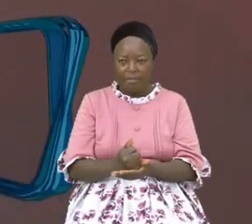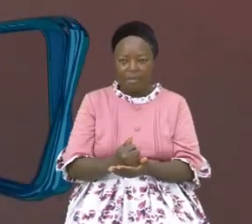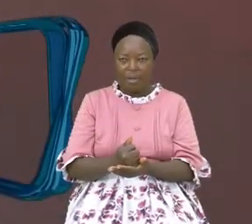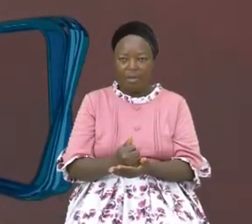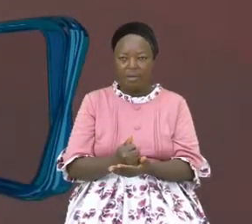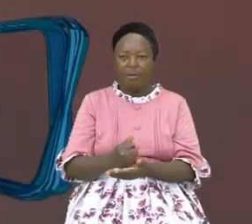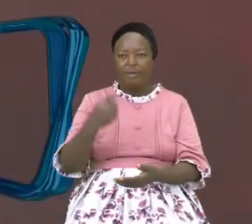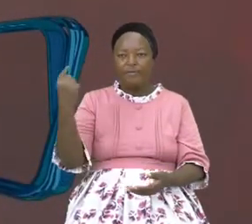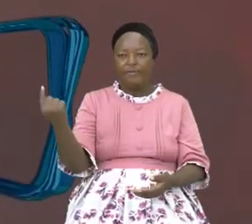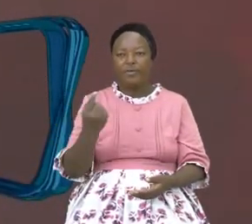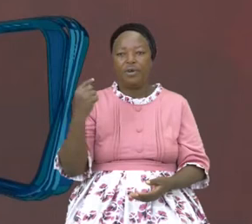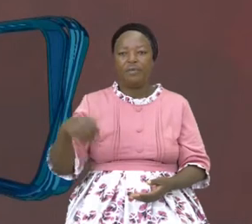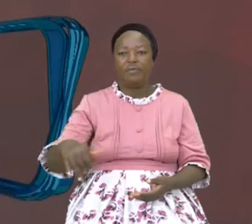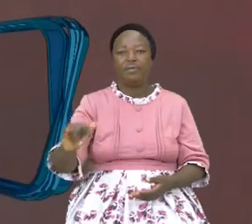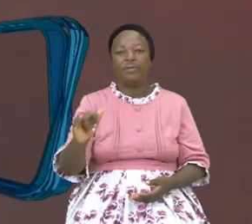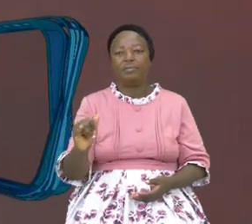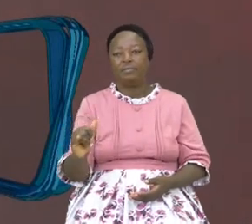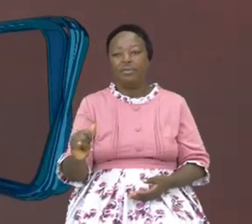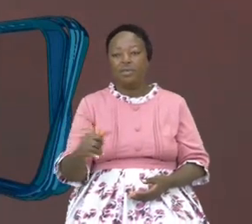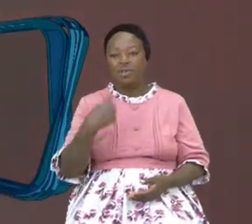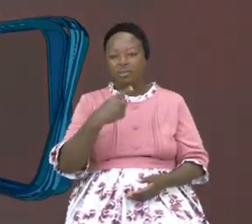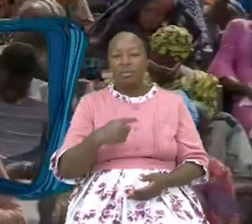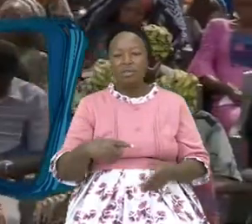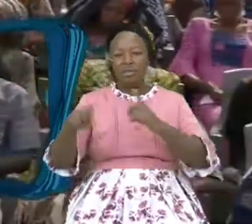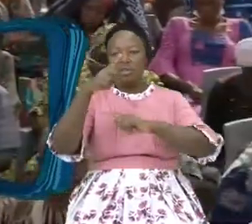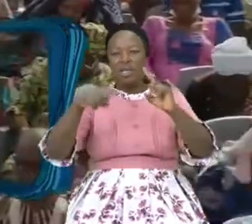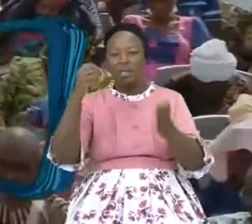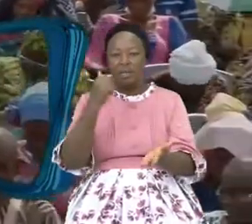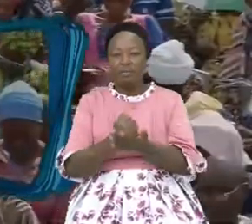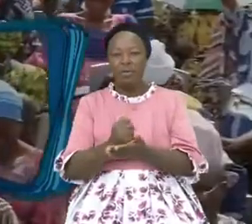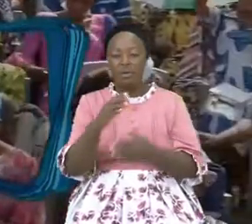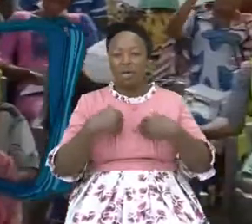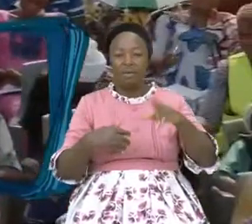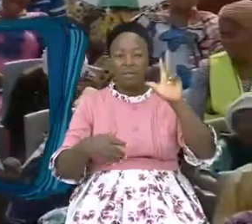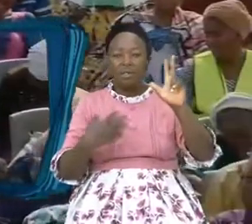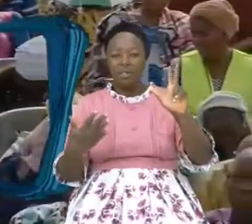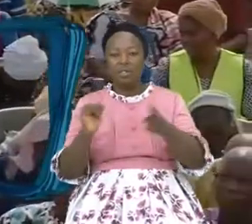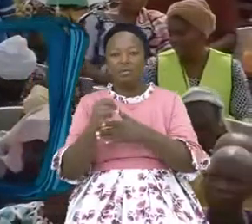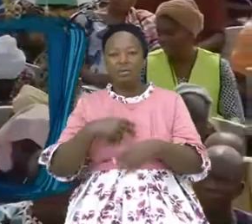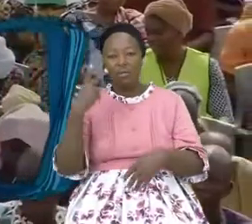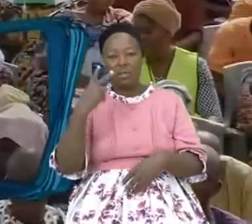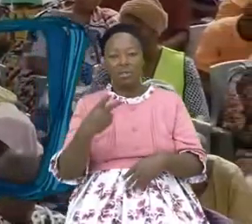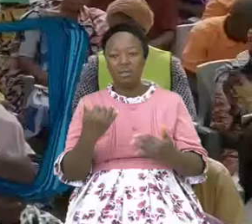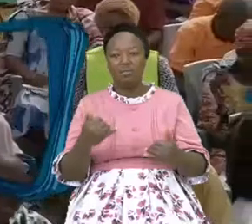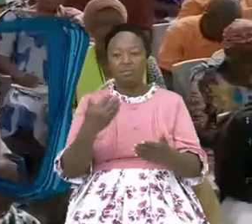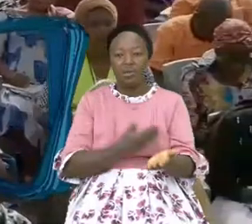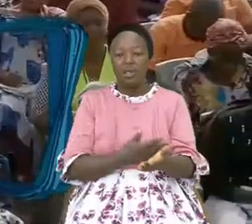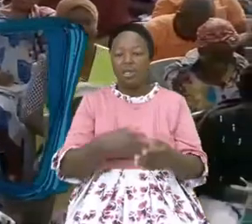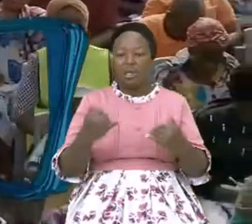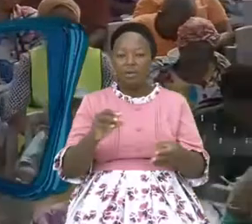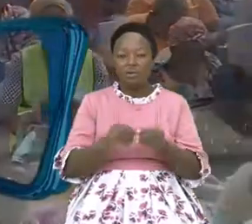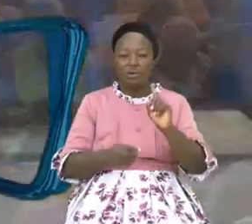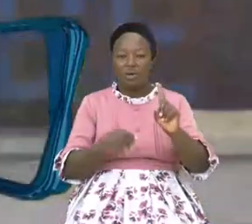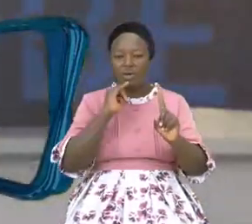Amen forever. Somebody shout amen there. There are three things we're looking at. Number one,